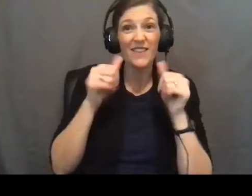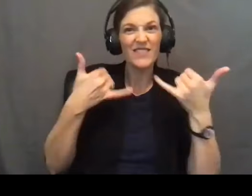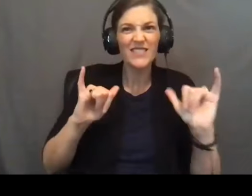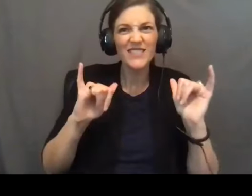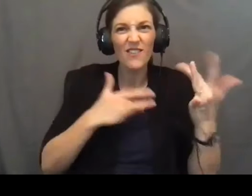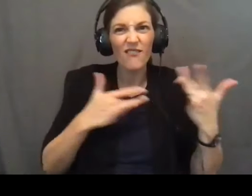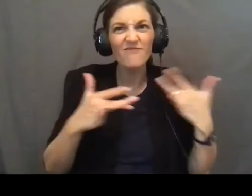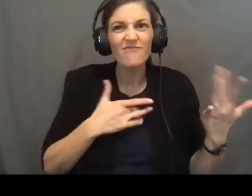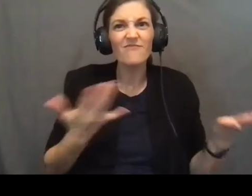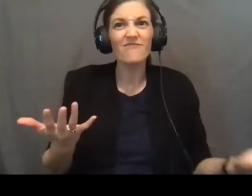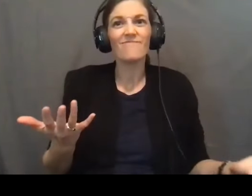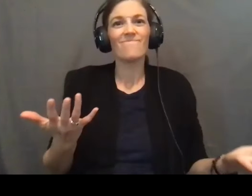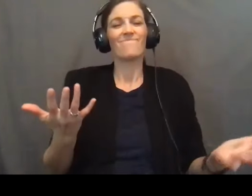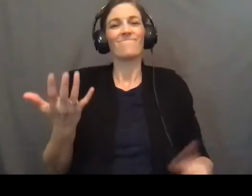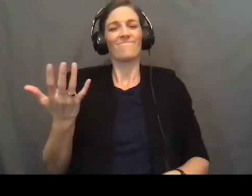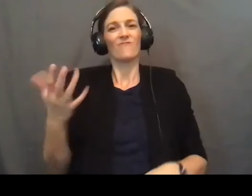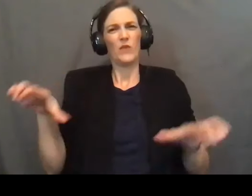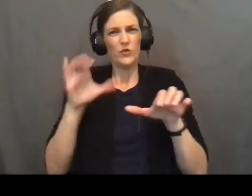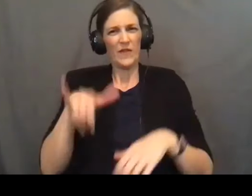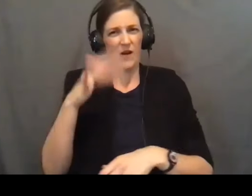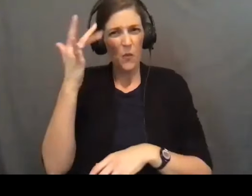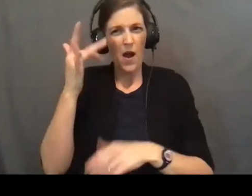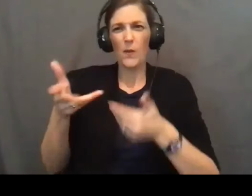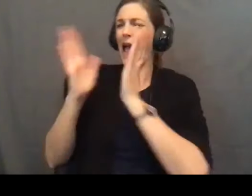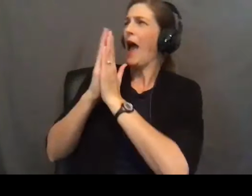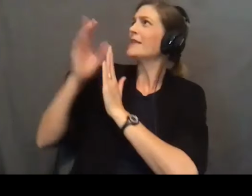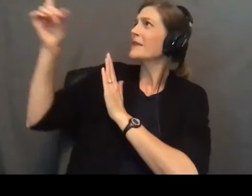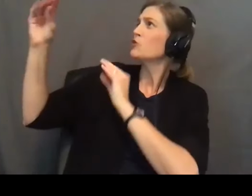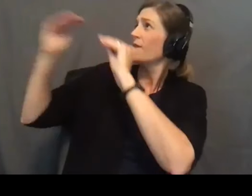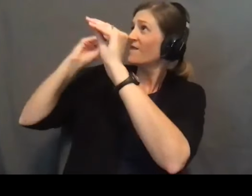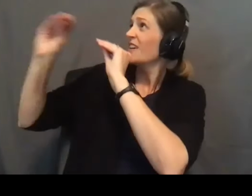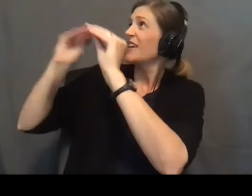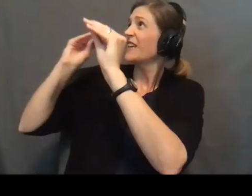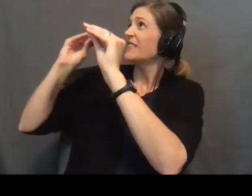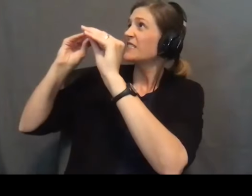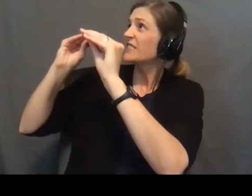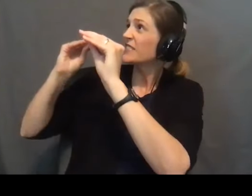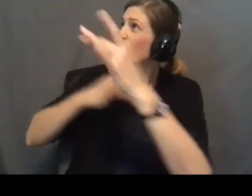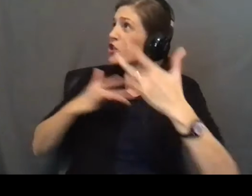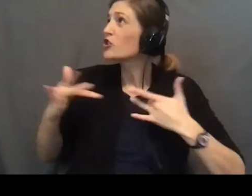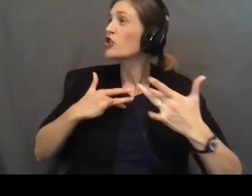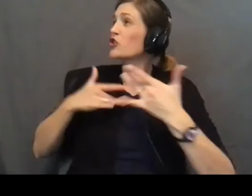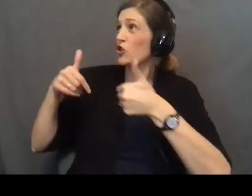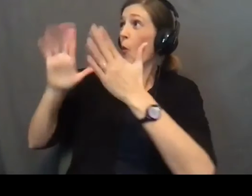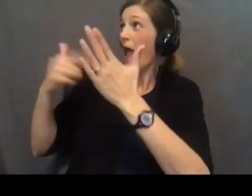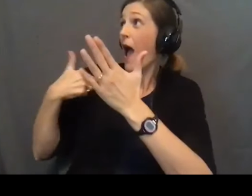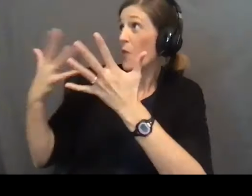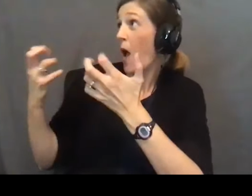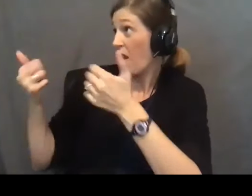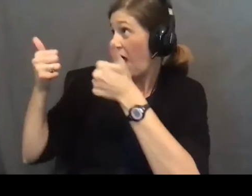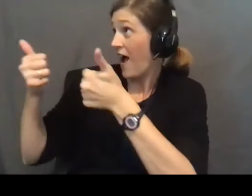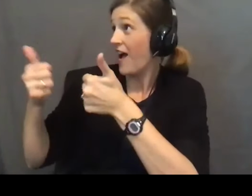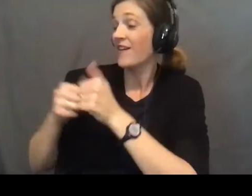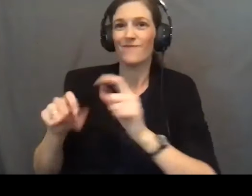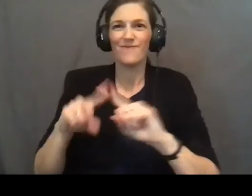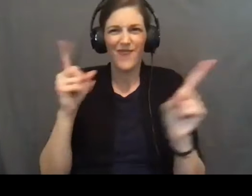because essentially what we've done is we've just asked God to fix our prayers or fix our worries the way we would want them fixed. But